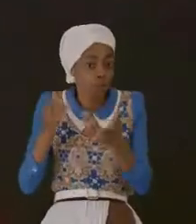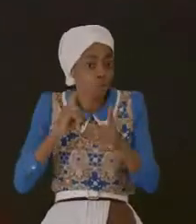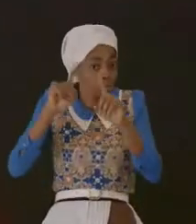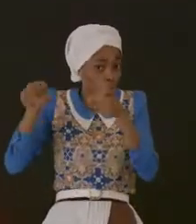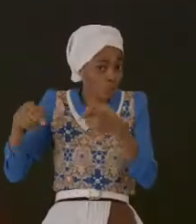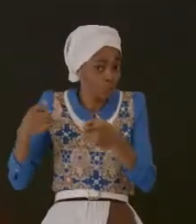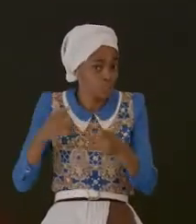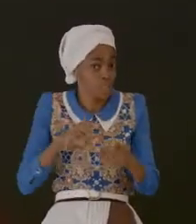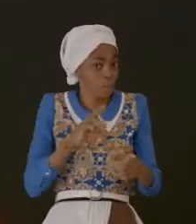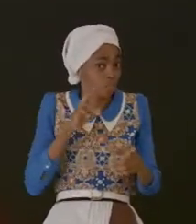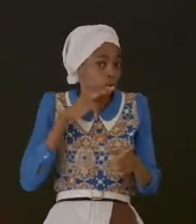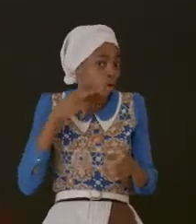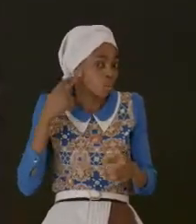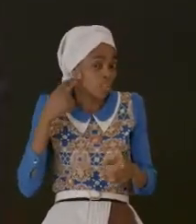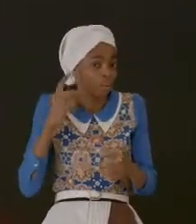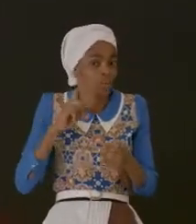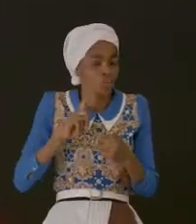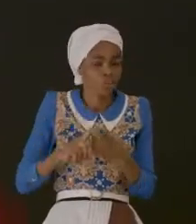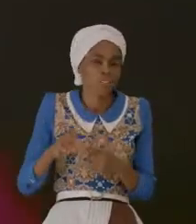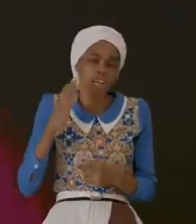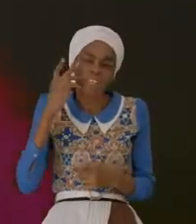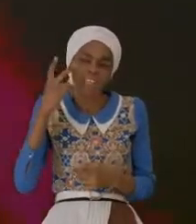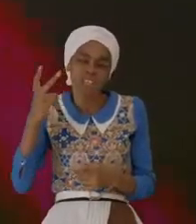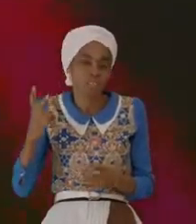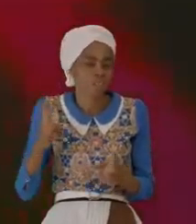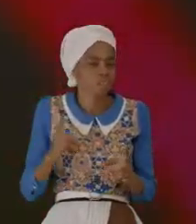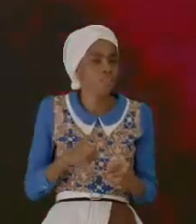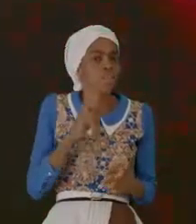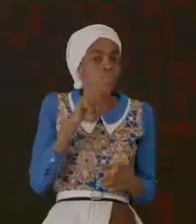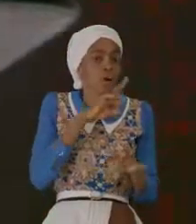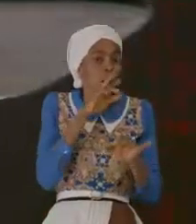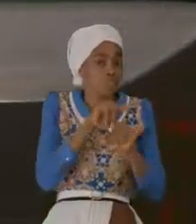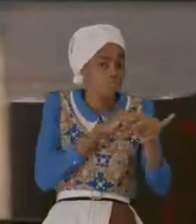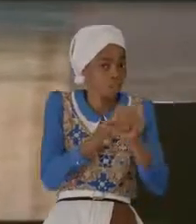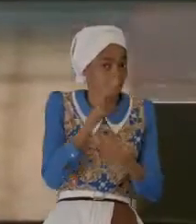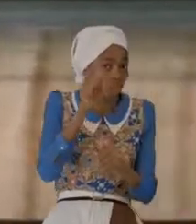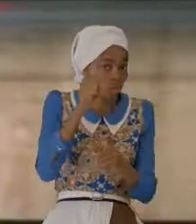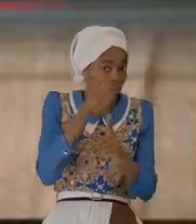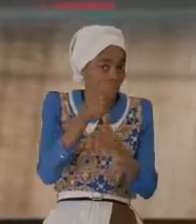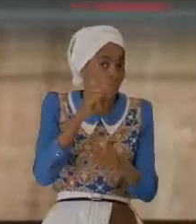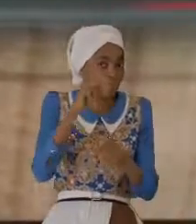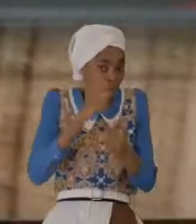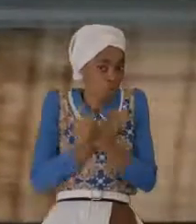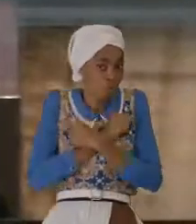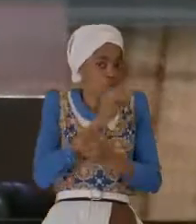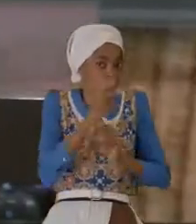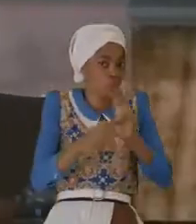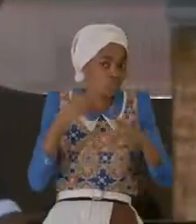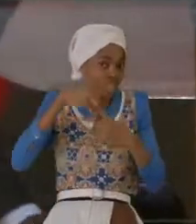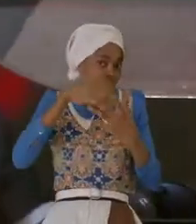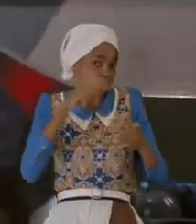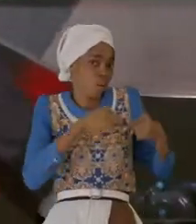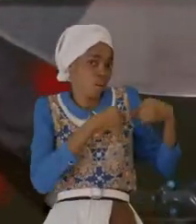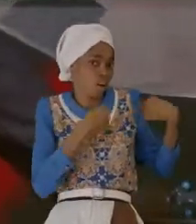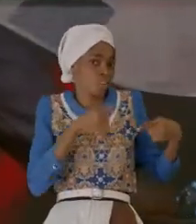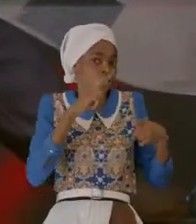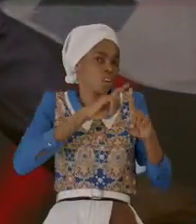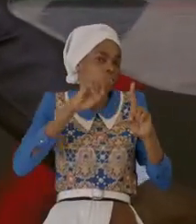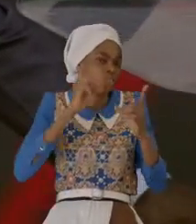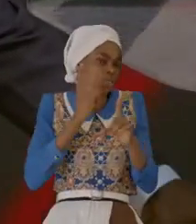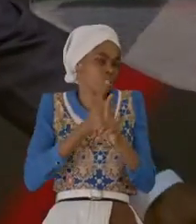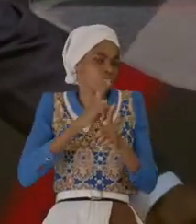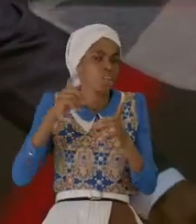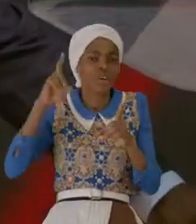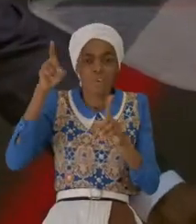you love the world at heart you're just looking for excuses I don't like this I don't like I don't love